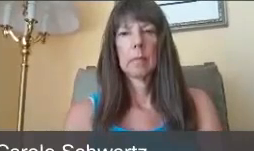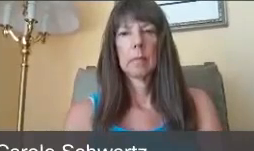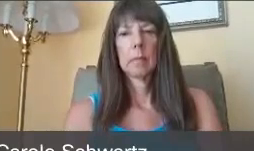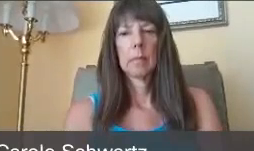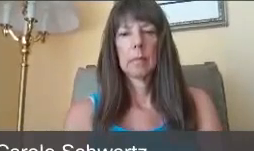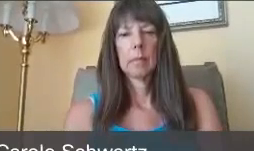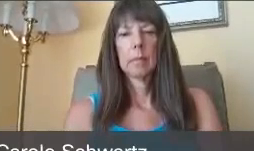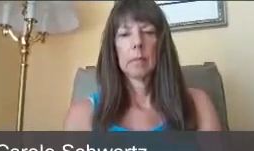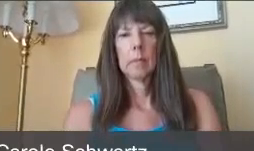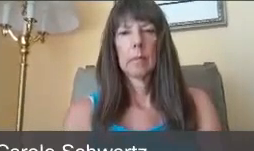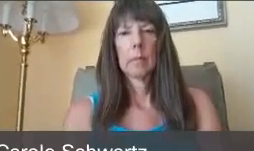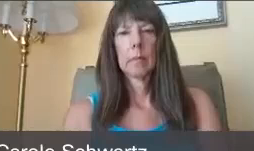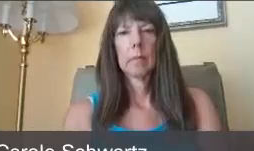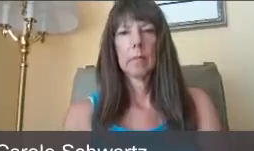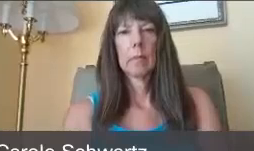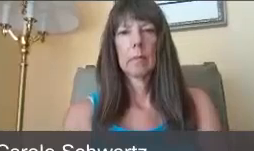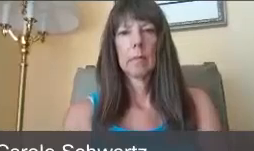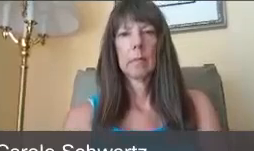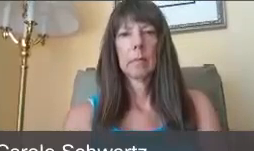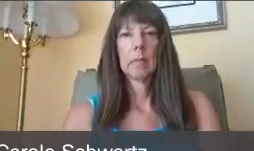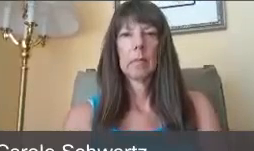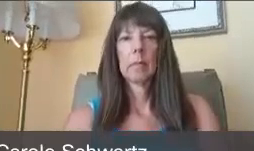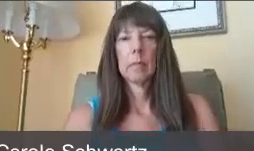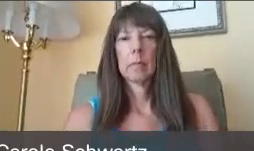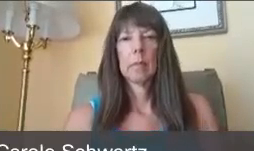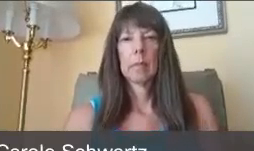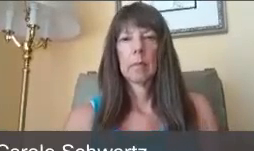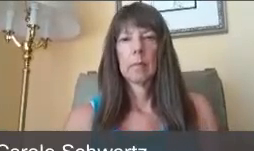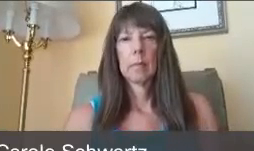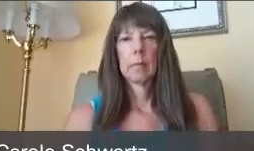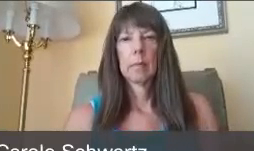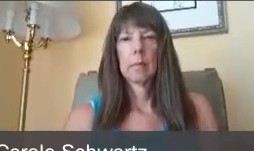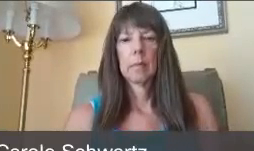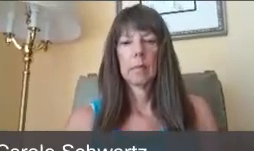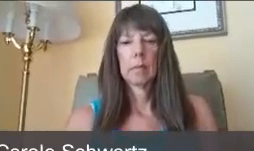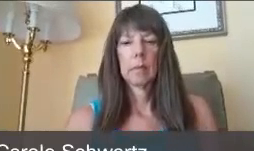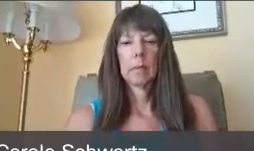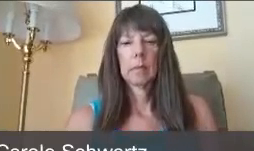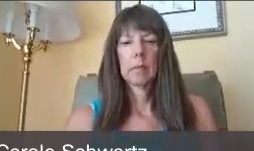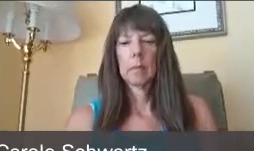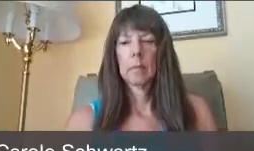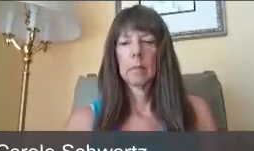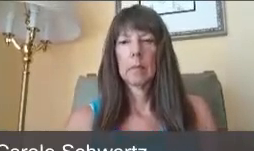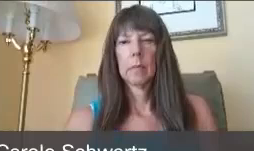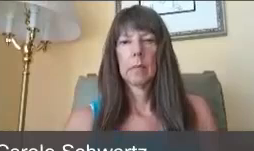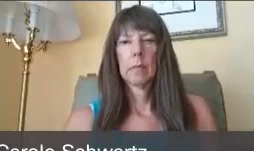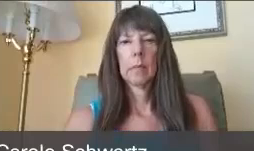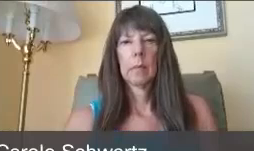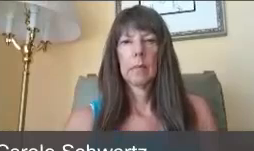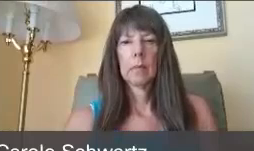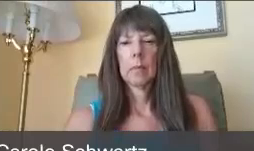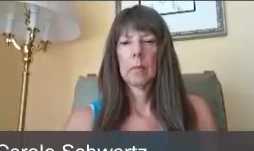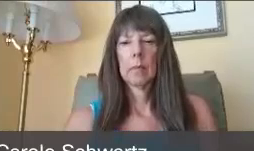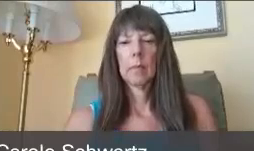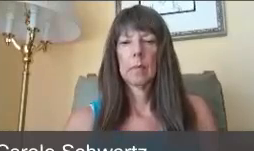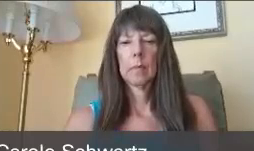1,055 students is already stretched. So trying to get any more, I think, will be tough. But who knows, maybe in the future.